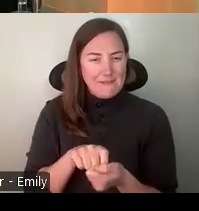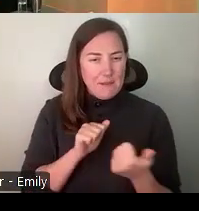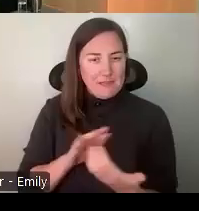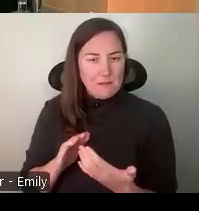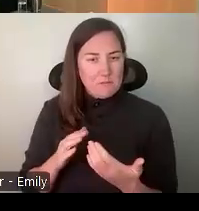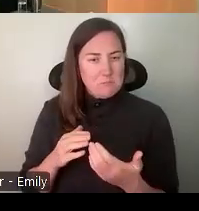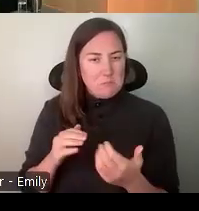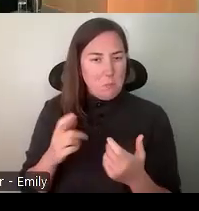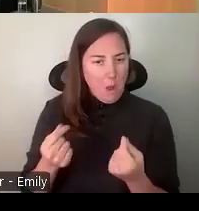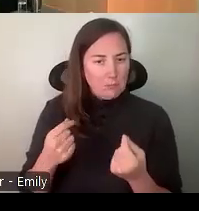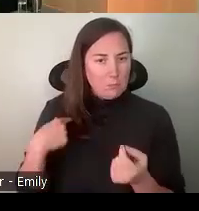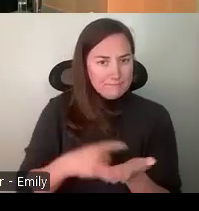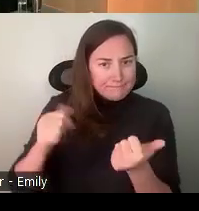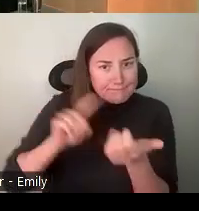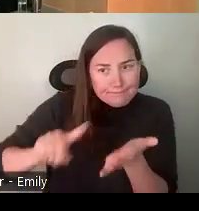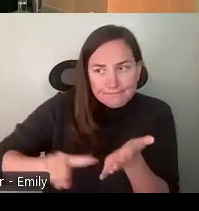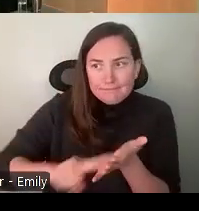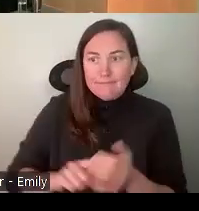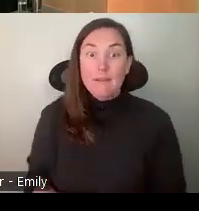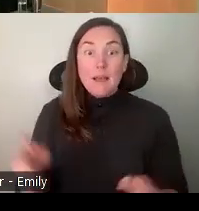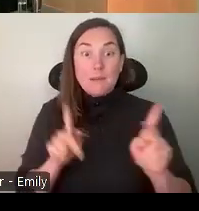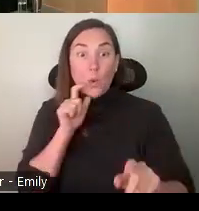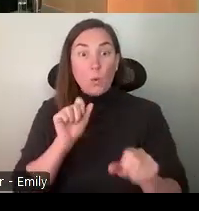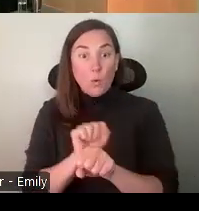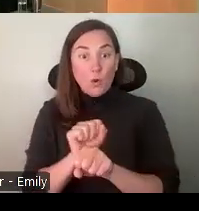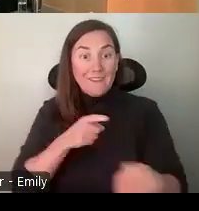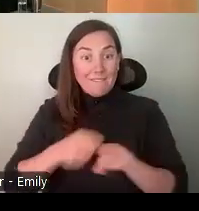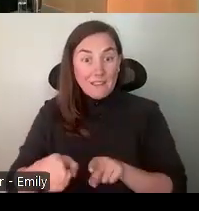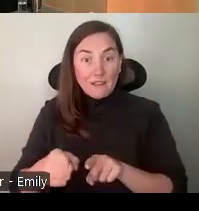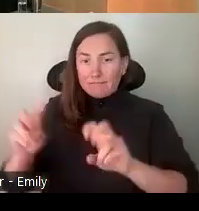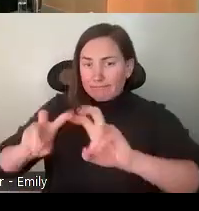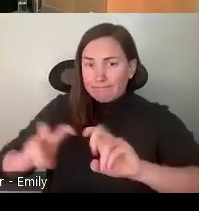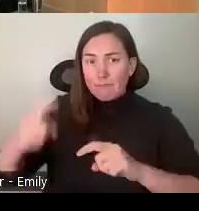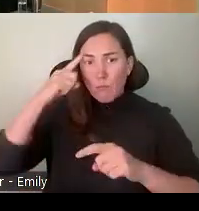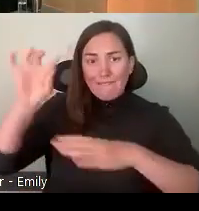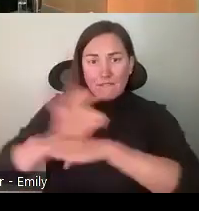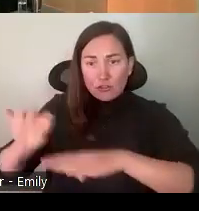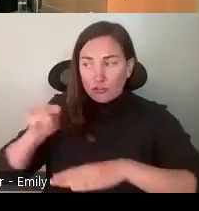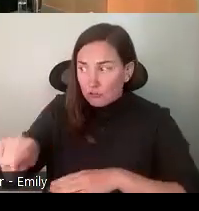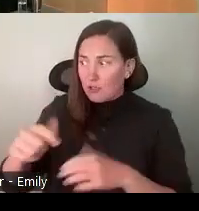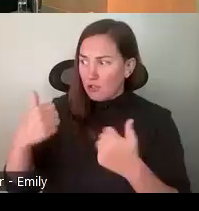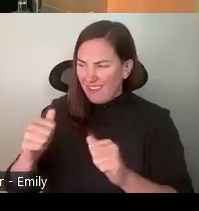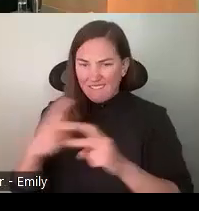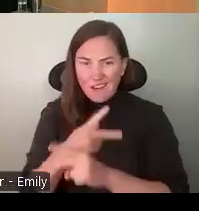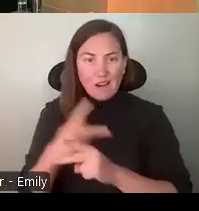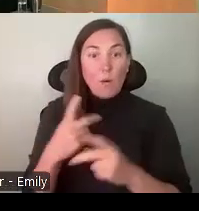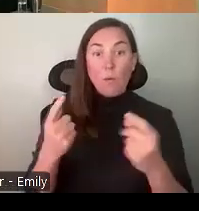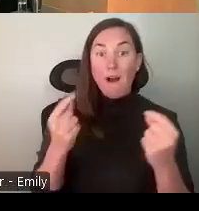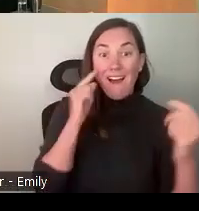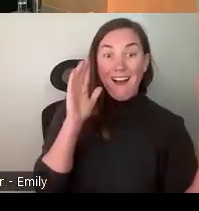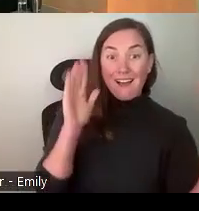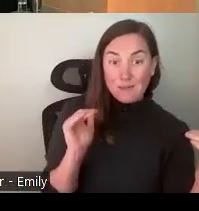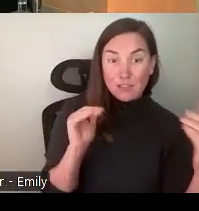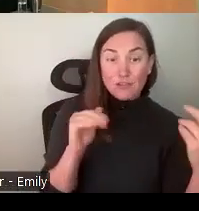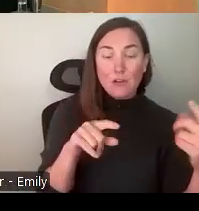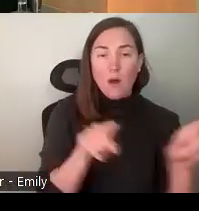Psychosis researchers have increasingly looked to models of brain function that emphasize the role of expectations in